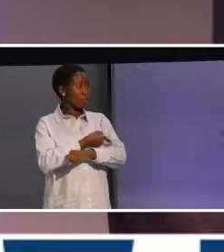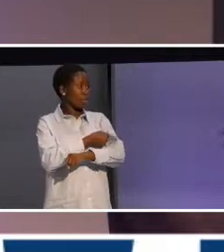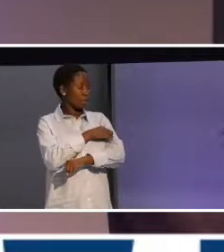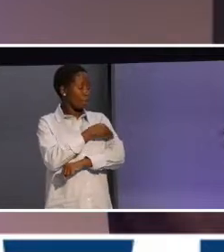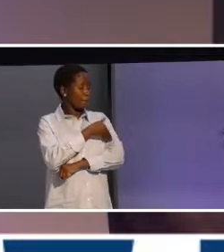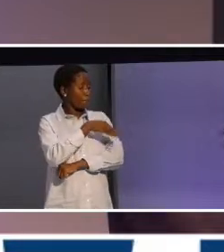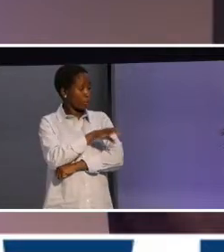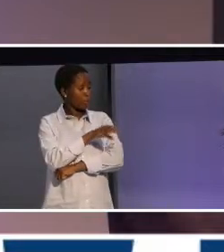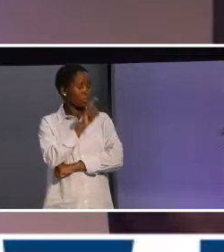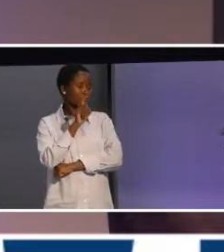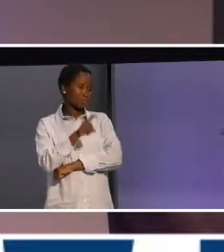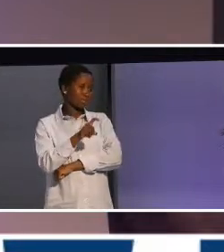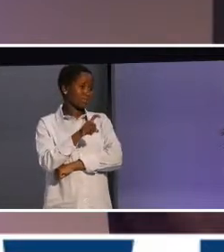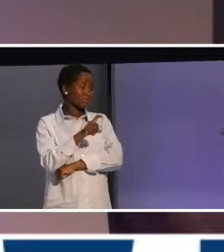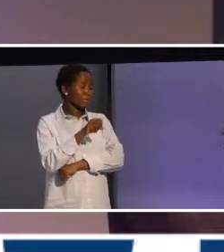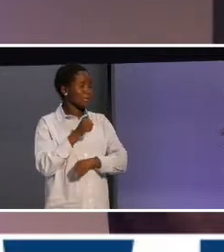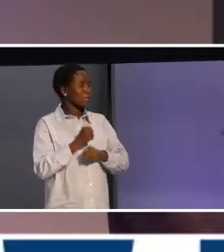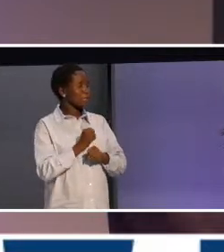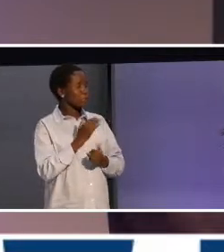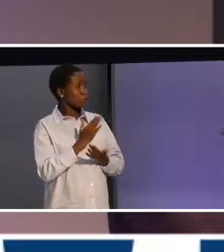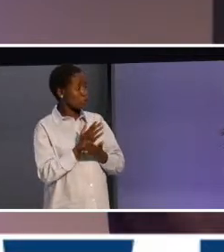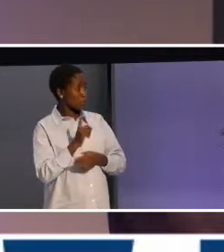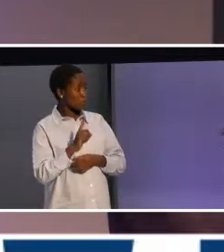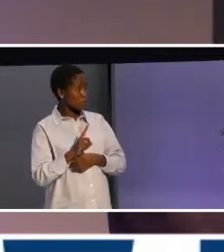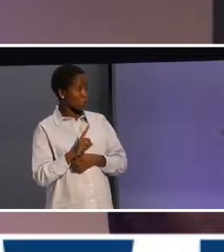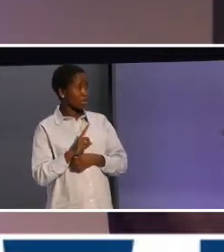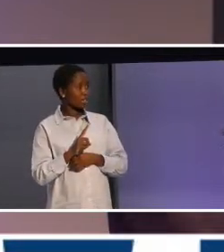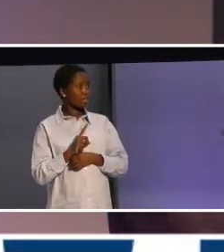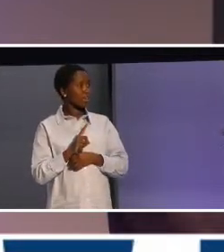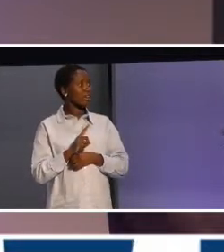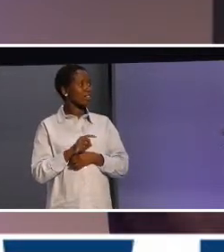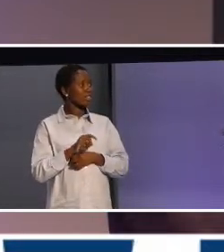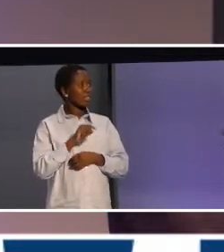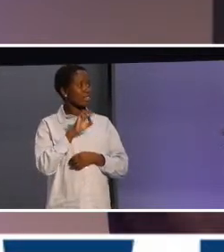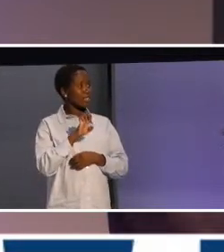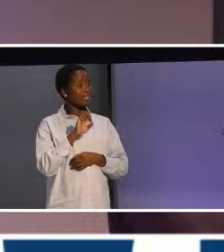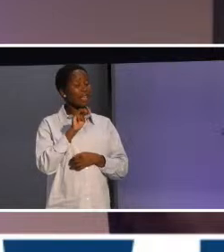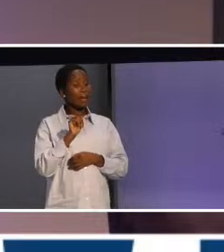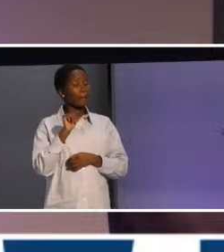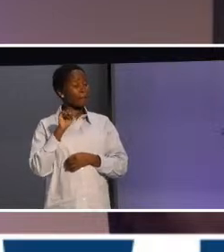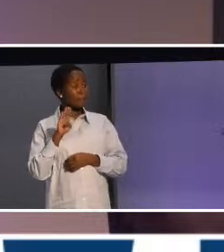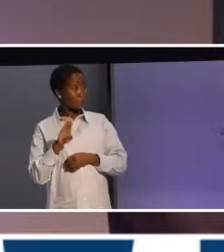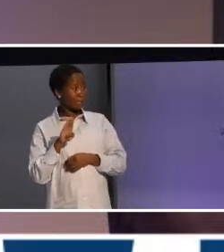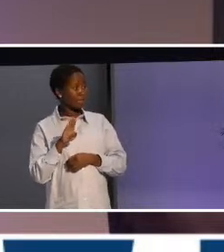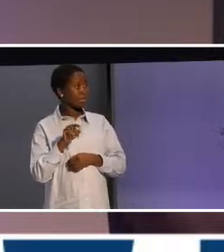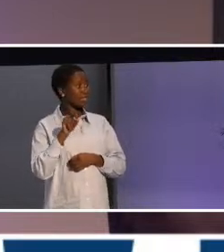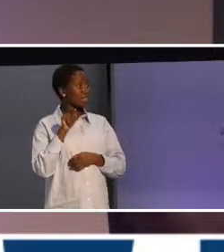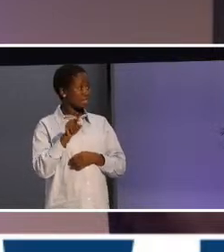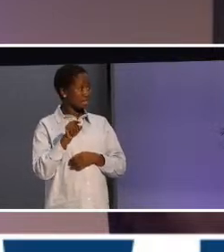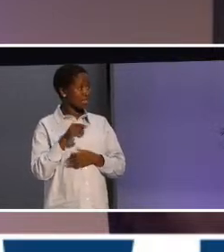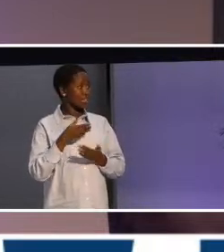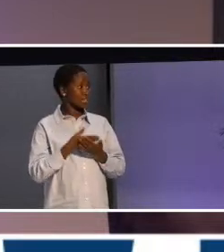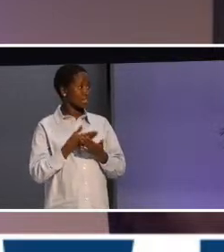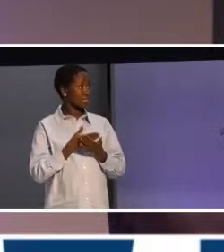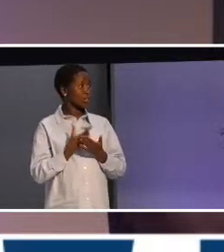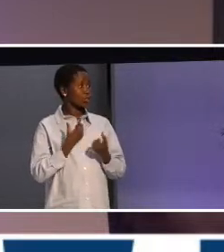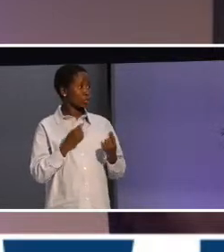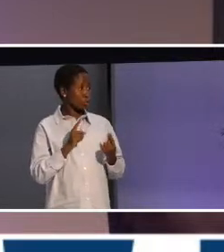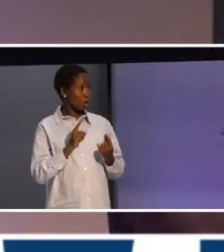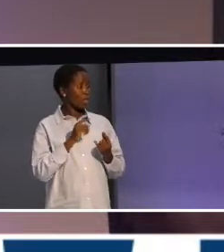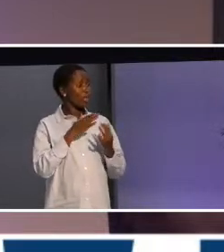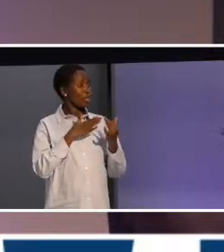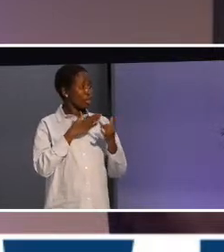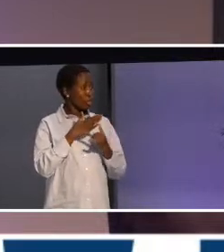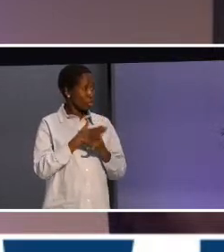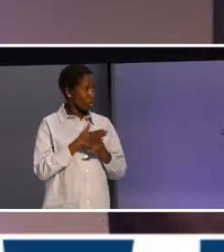essential that EMBs are equipped and empowered to handle unforeseen situations through provisions for plenary